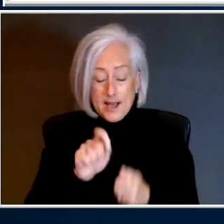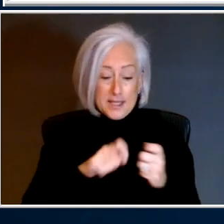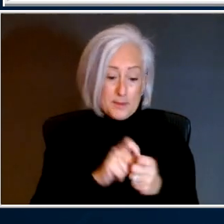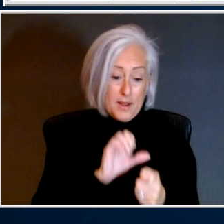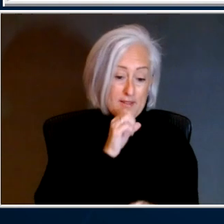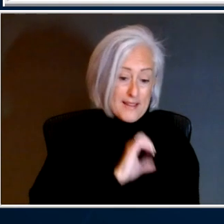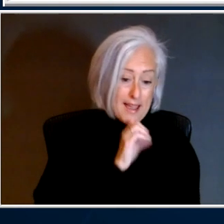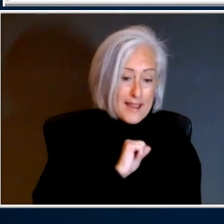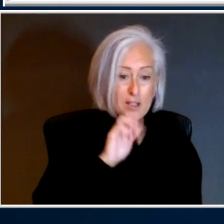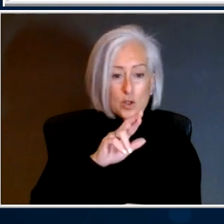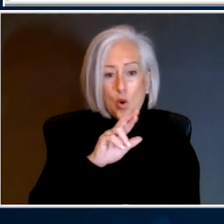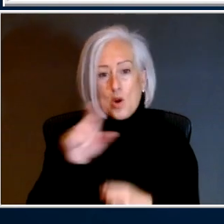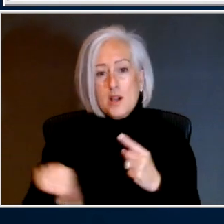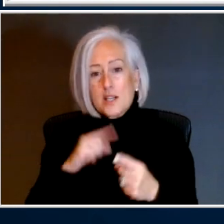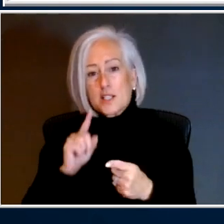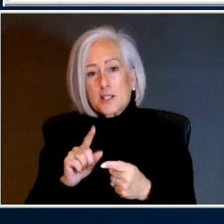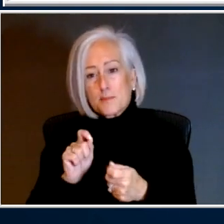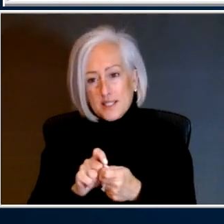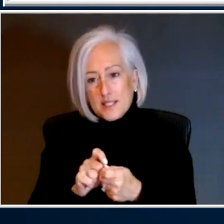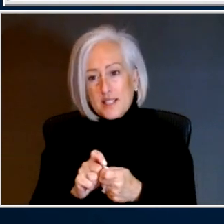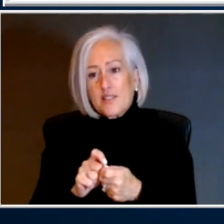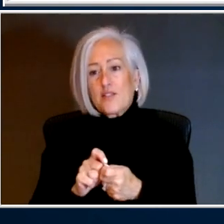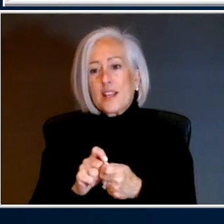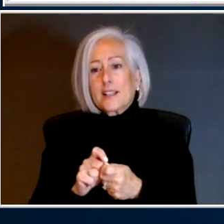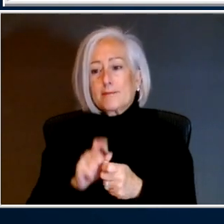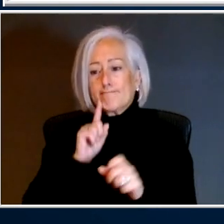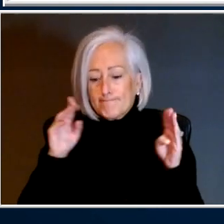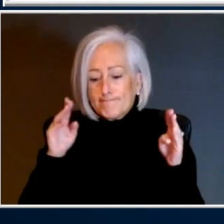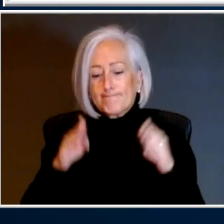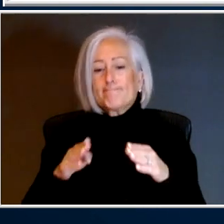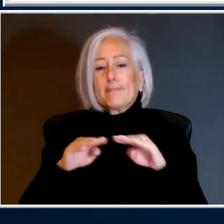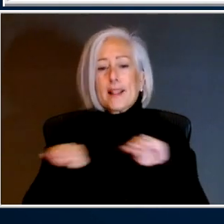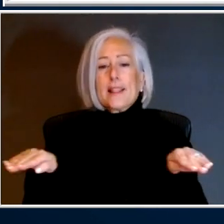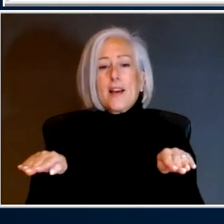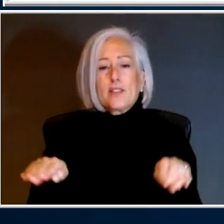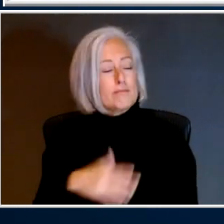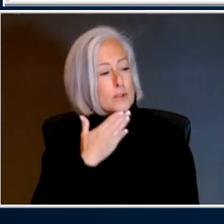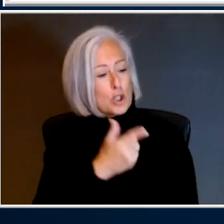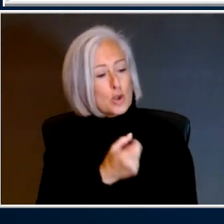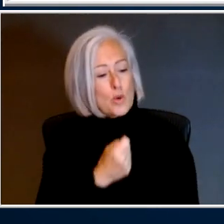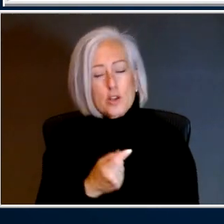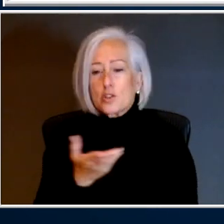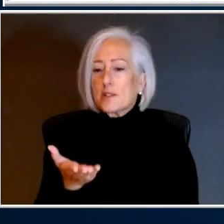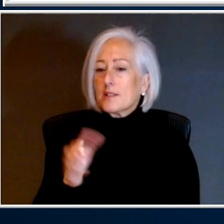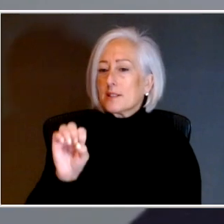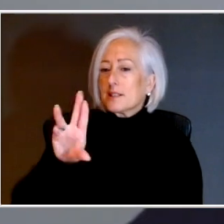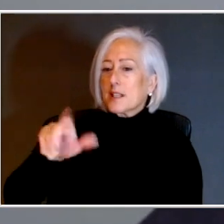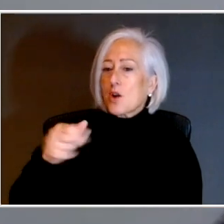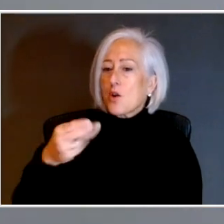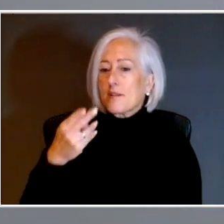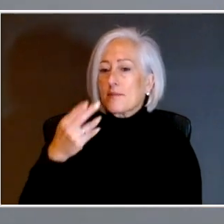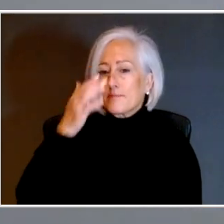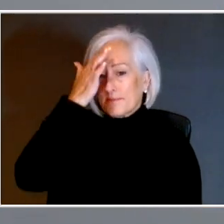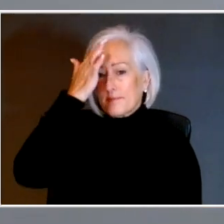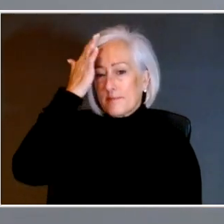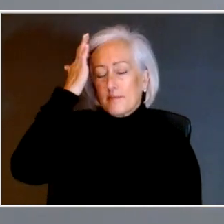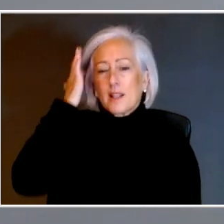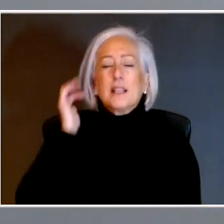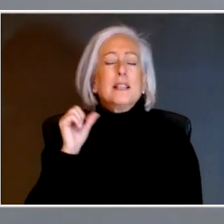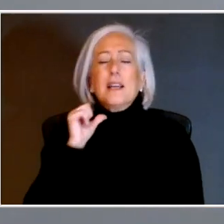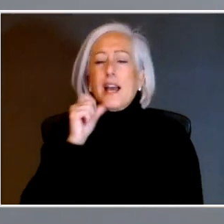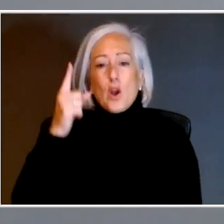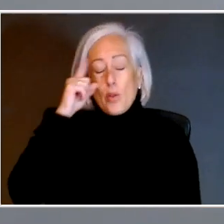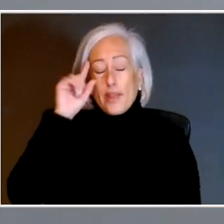reach a certain dedication level? That's such a good question. Sarah, I'll start with you. Yeah, I don't think there's a